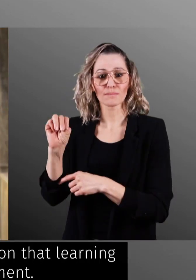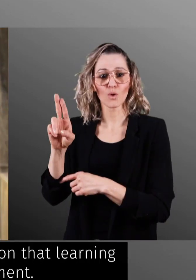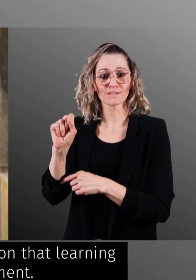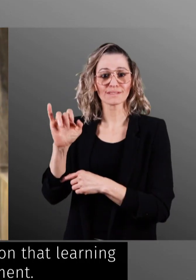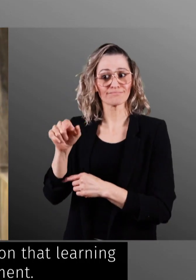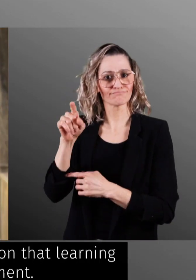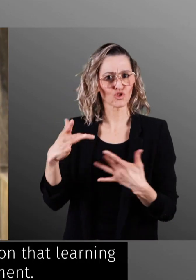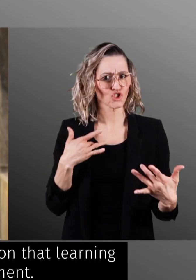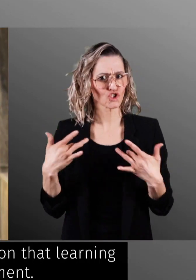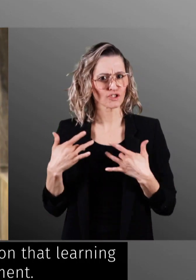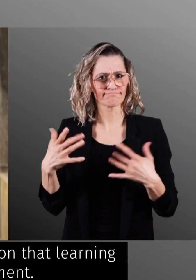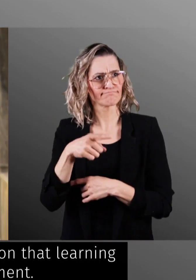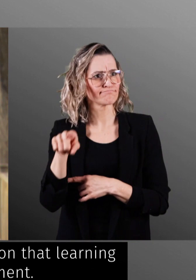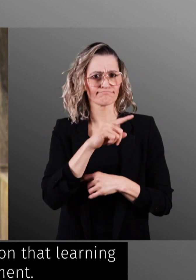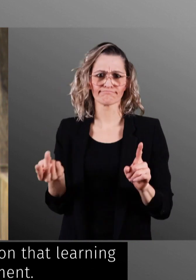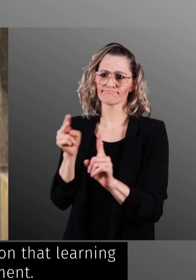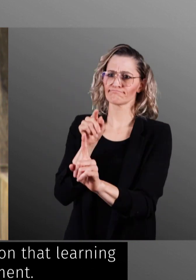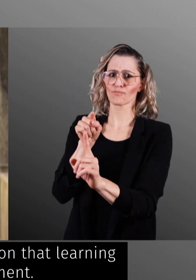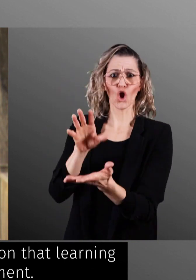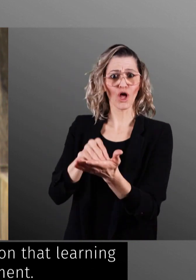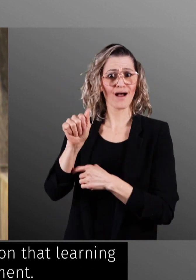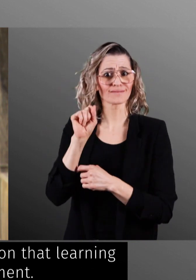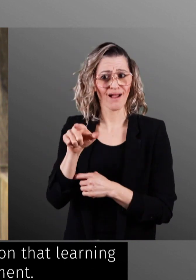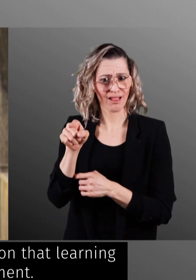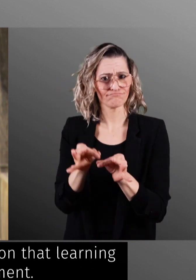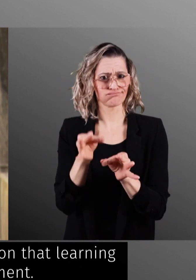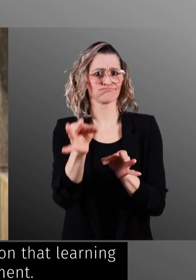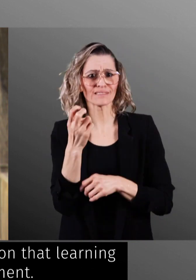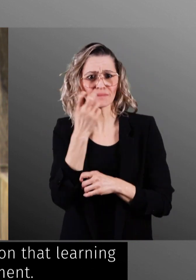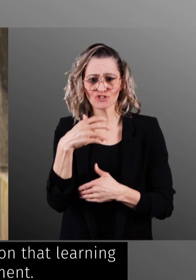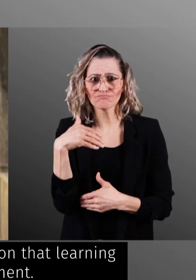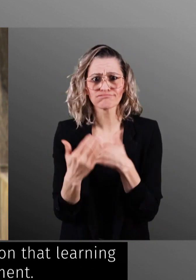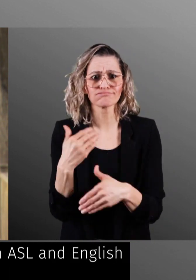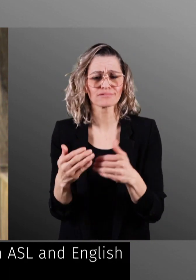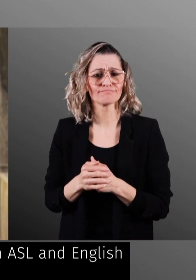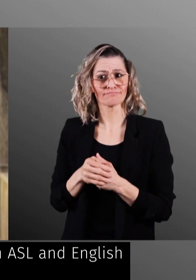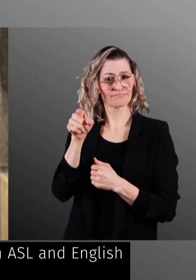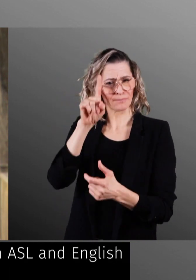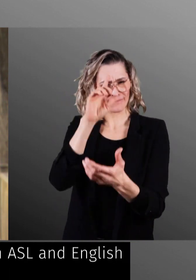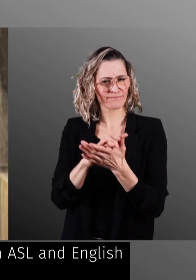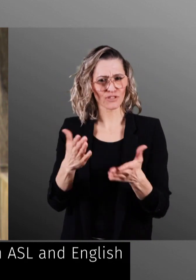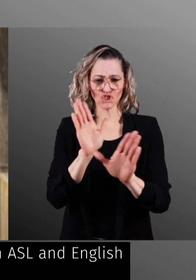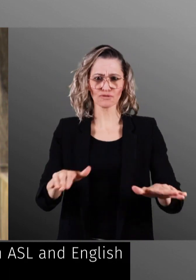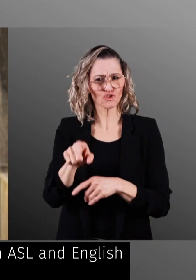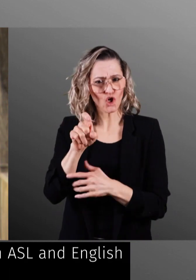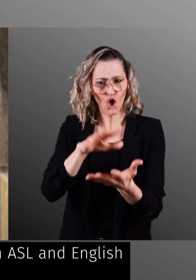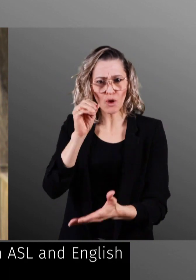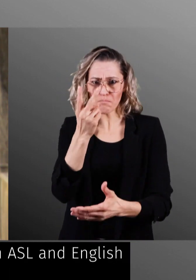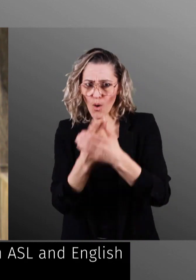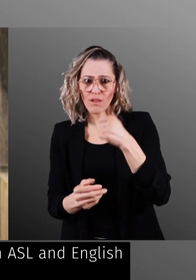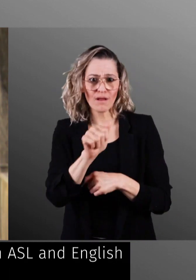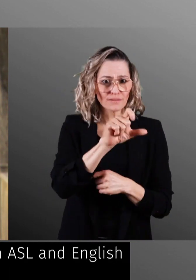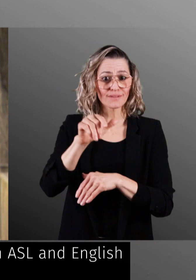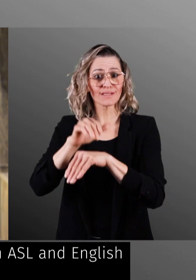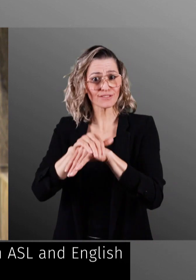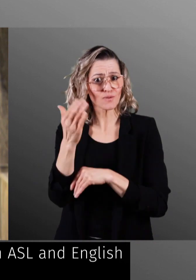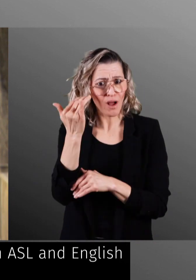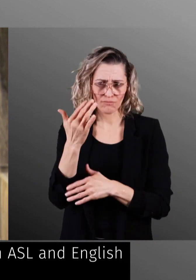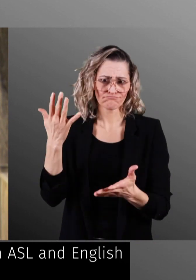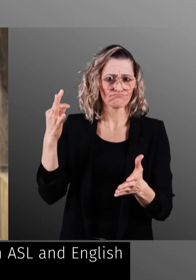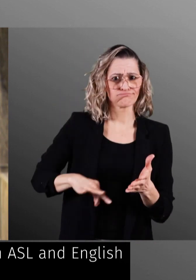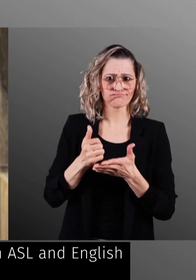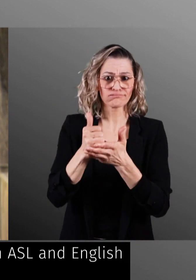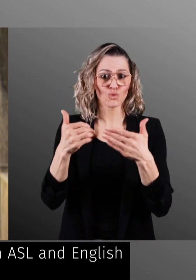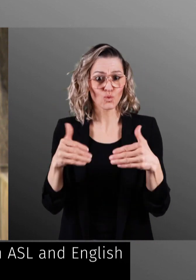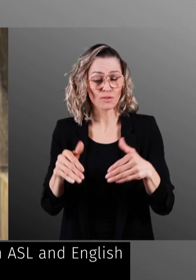Musey is concerned about the perception that learning ASL delays speech development. She believes children should learn both ASL and English